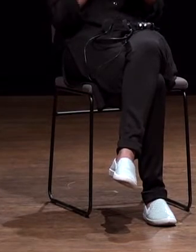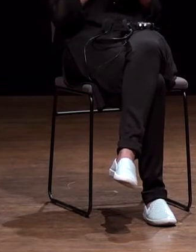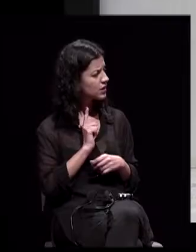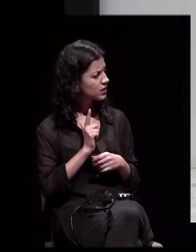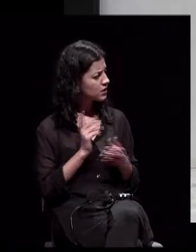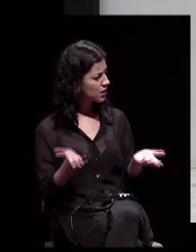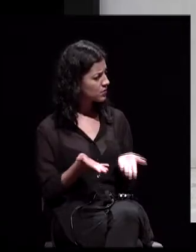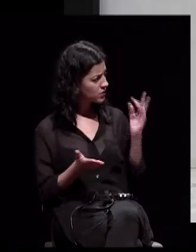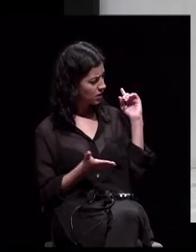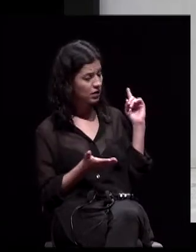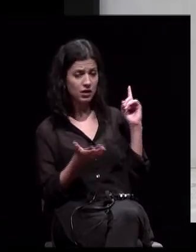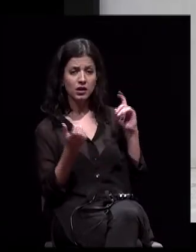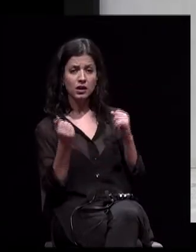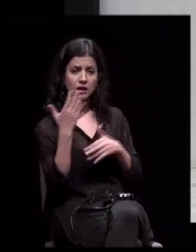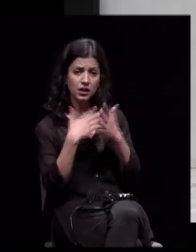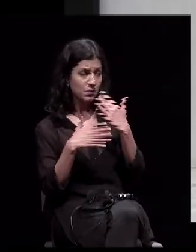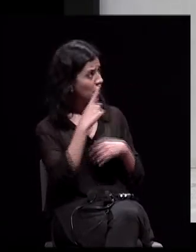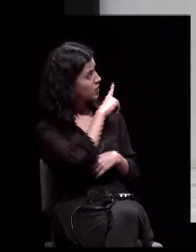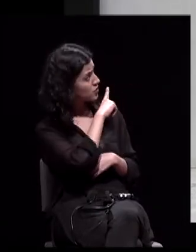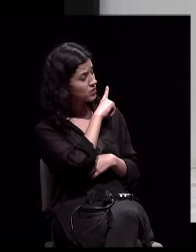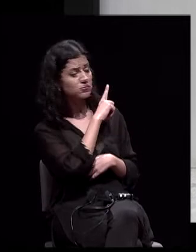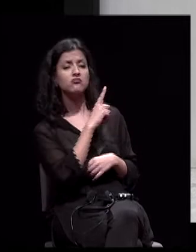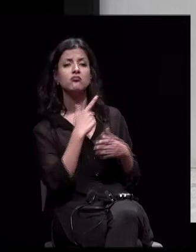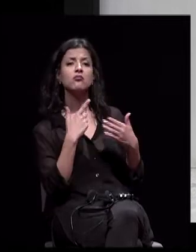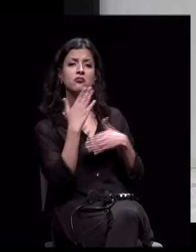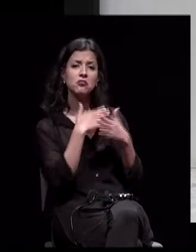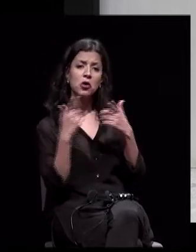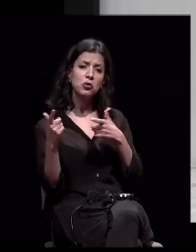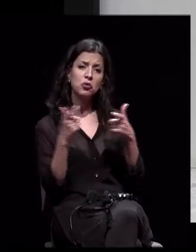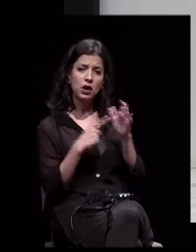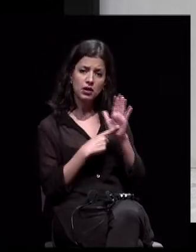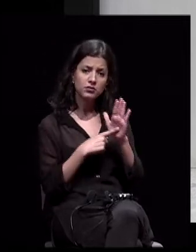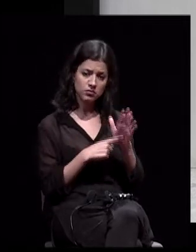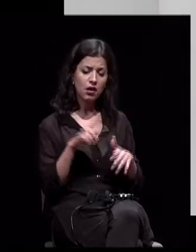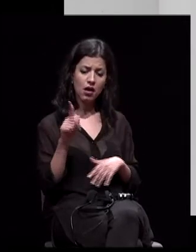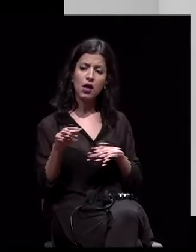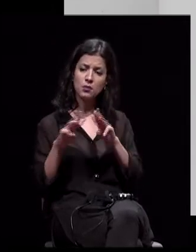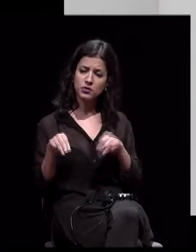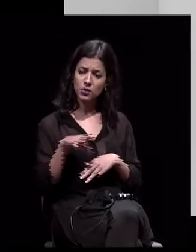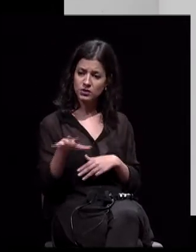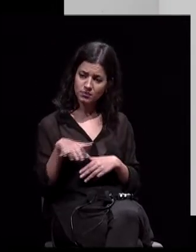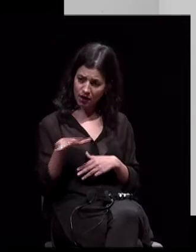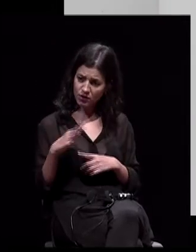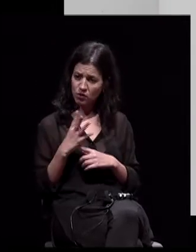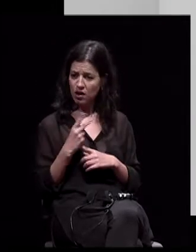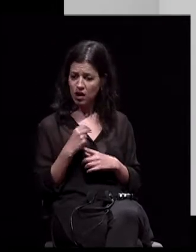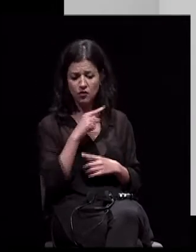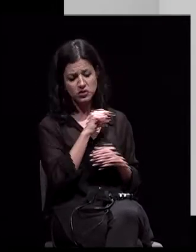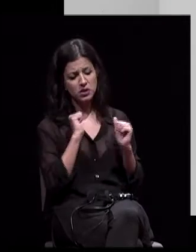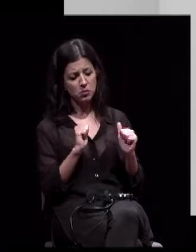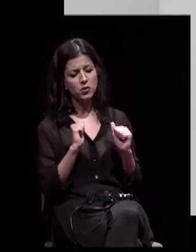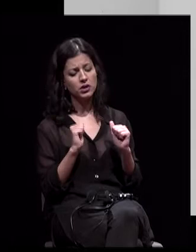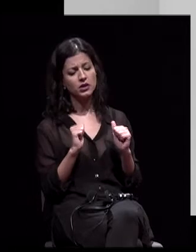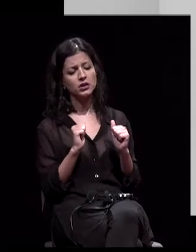agora, muitas imagens eram projetadas, né? Como estamos falando do espaço do museu e da arte, você poderia nos falar